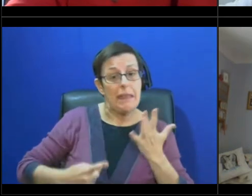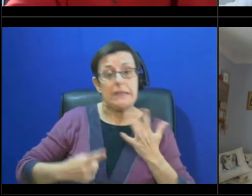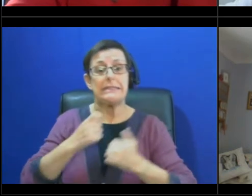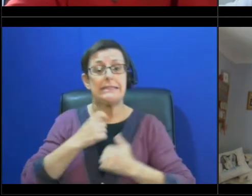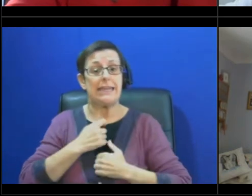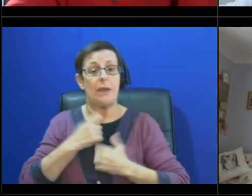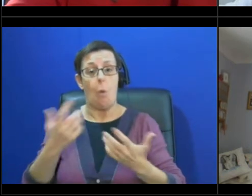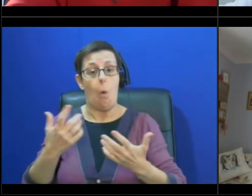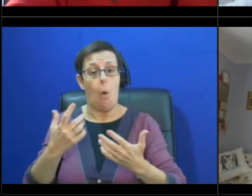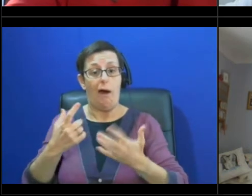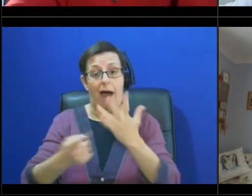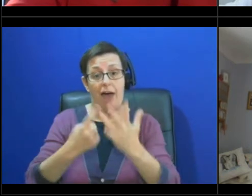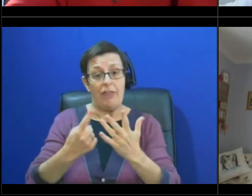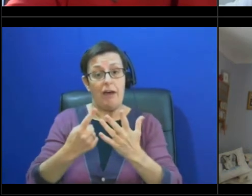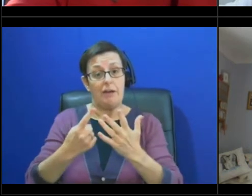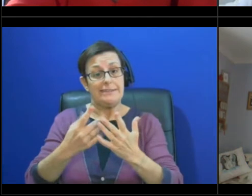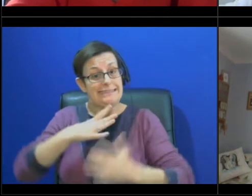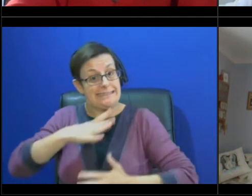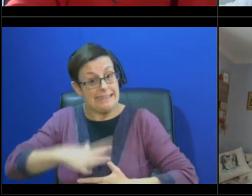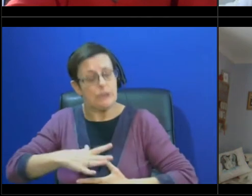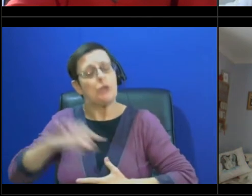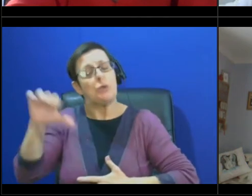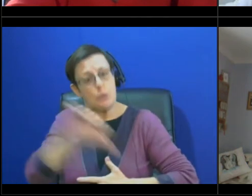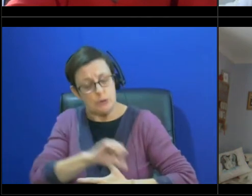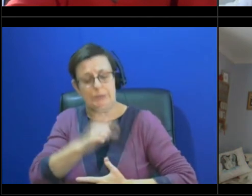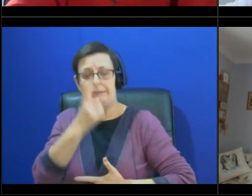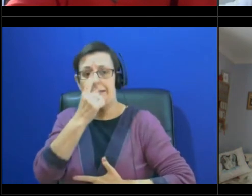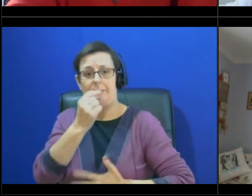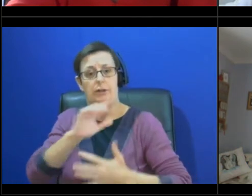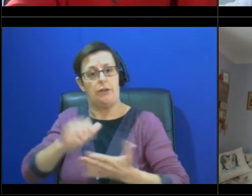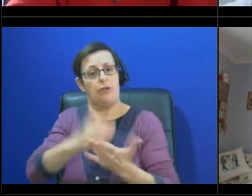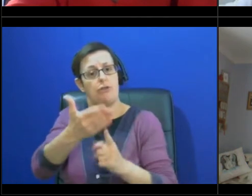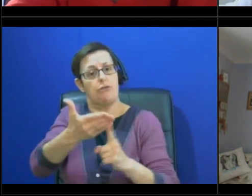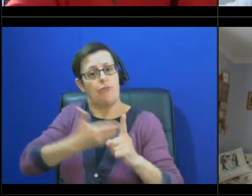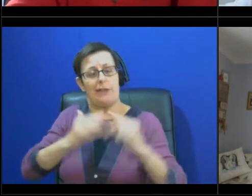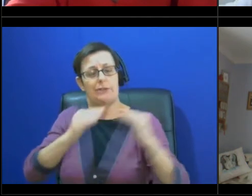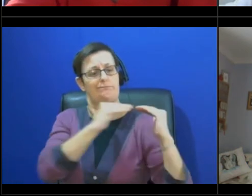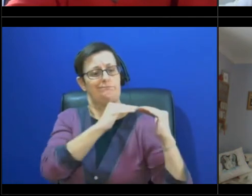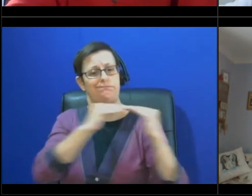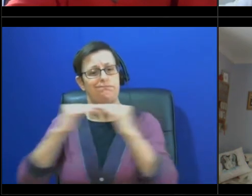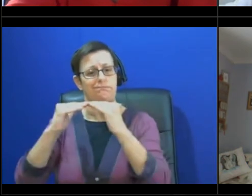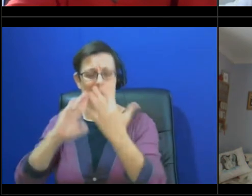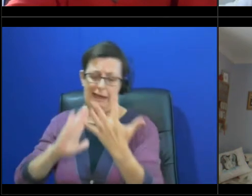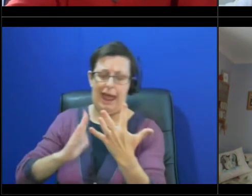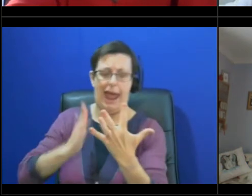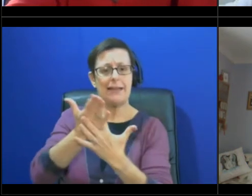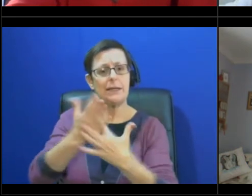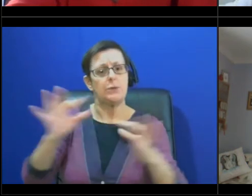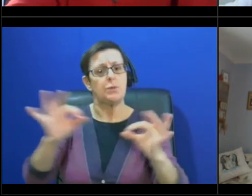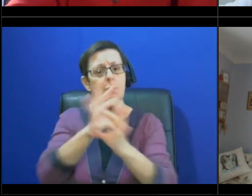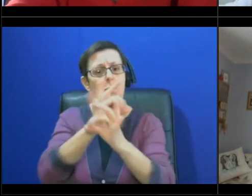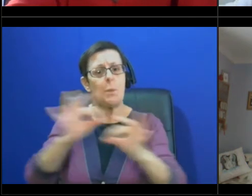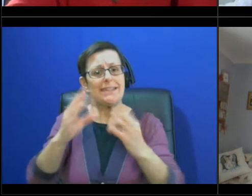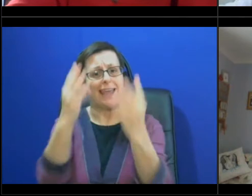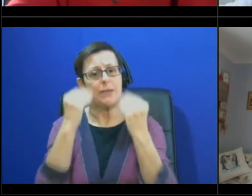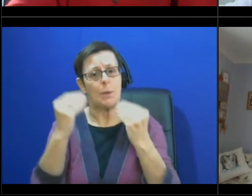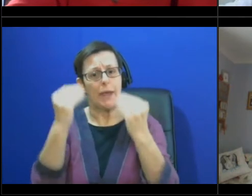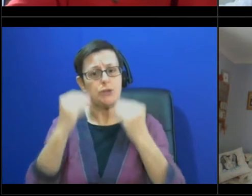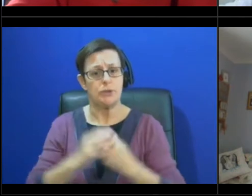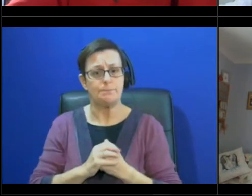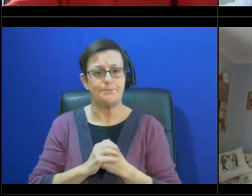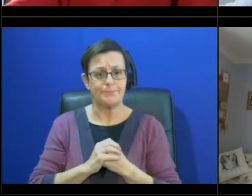access to music and music education. So that's what we're really focusing on this afternoon. And I'm